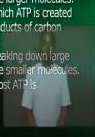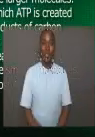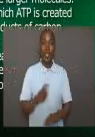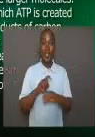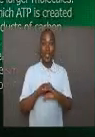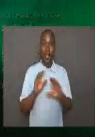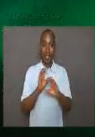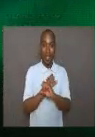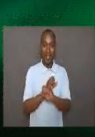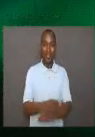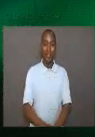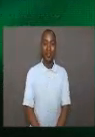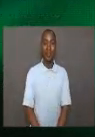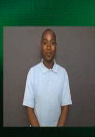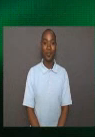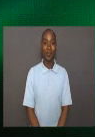Time's up.